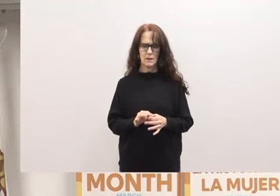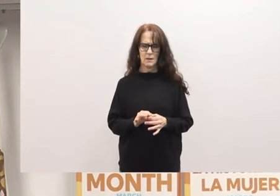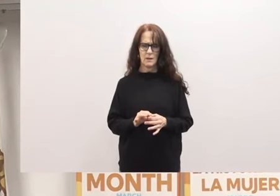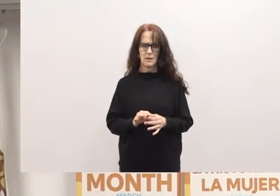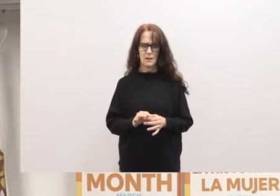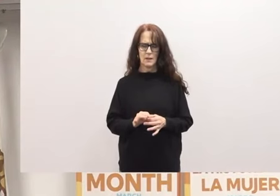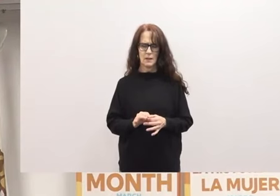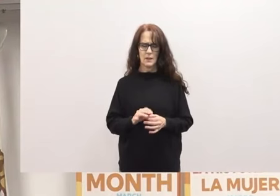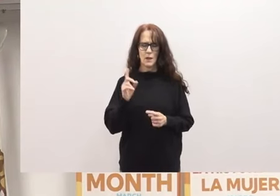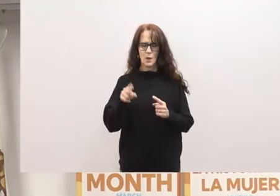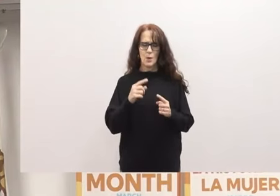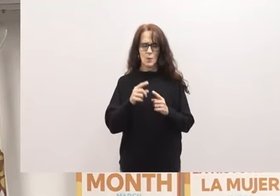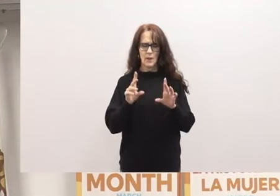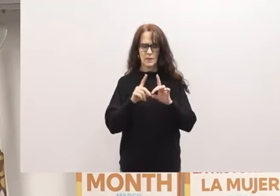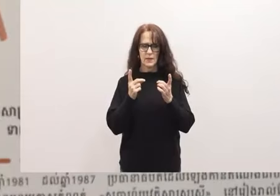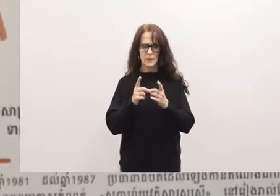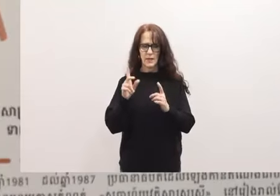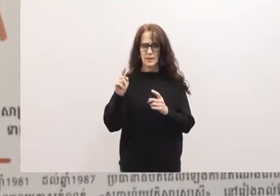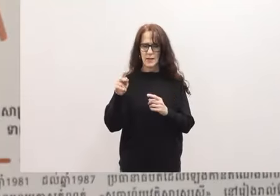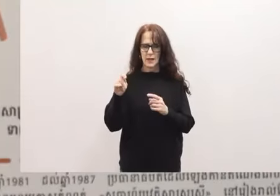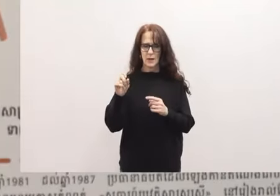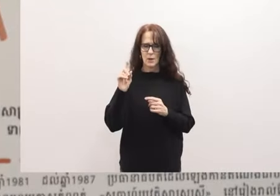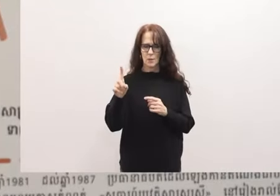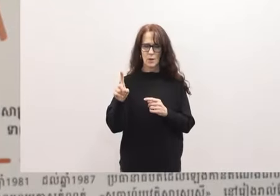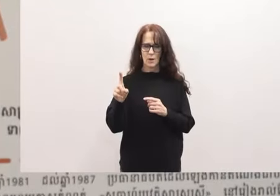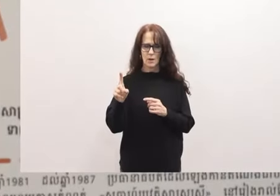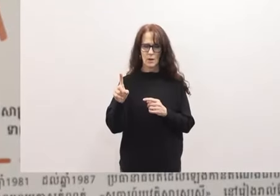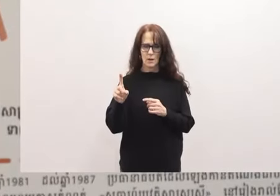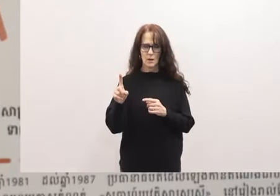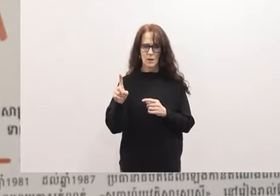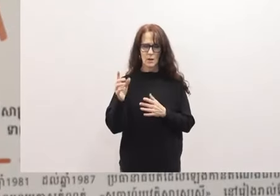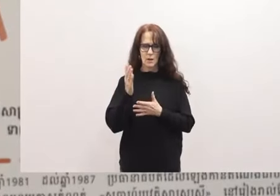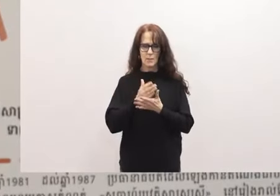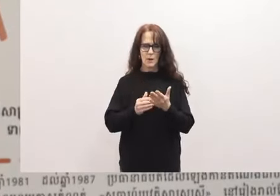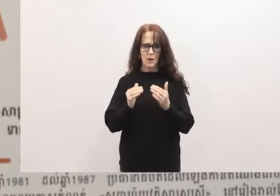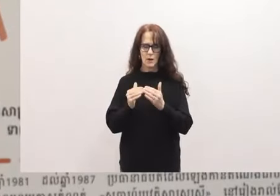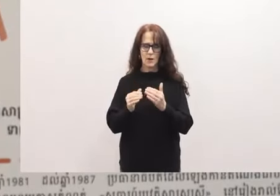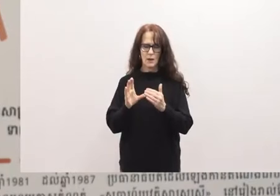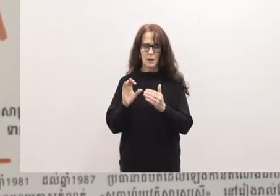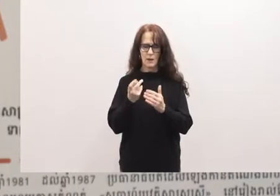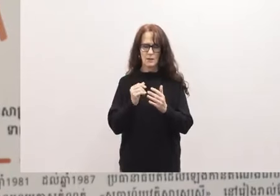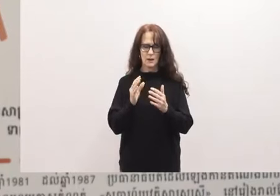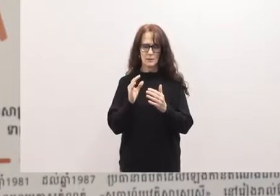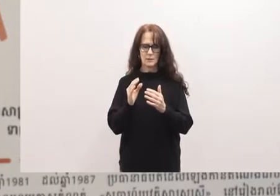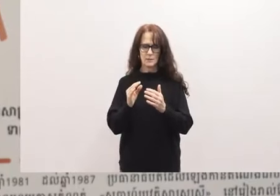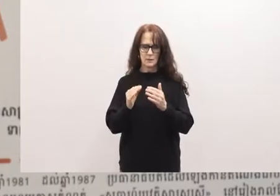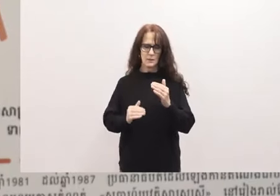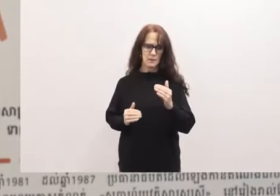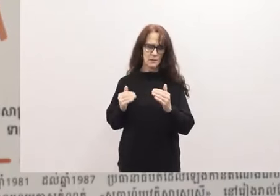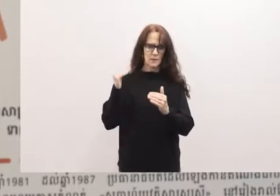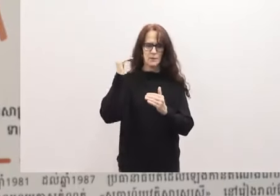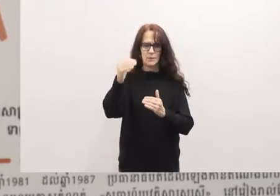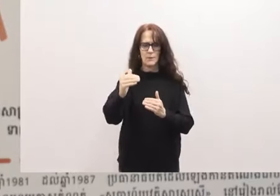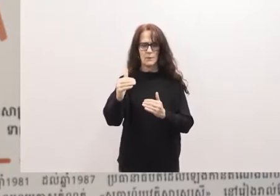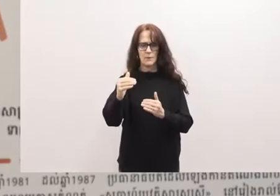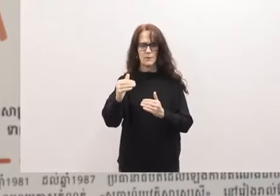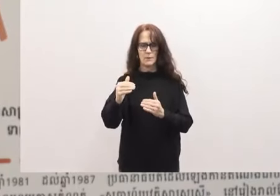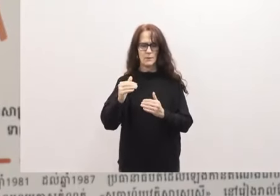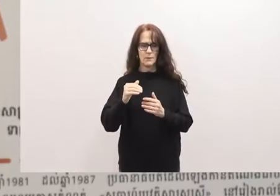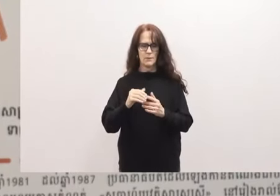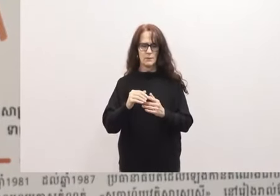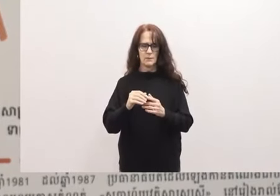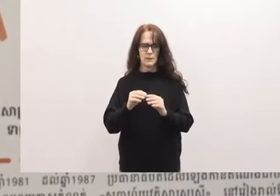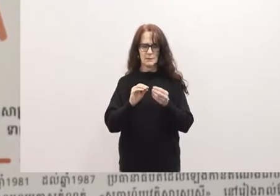that states when the district's Title I Part A allocation exceeds the amount specified in 20 U.S.C.